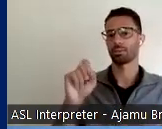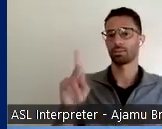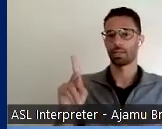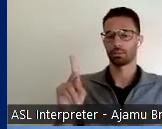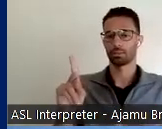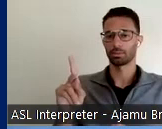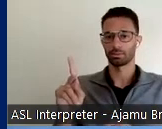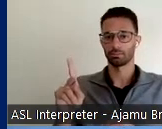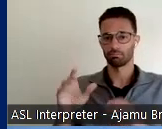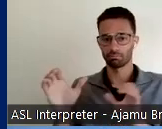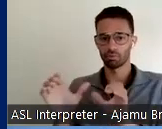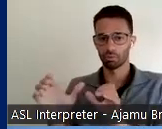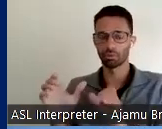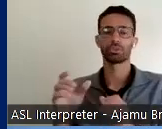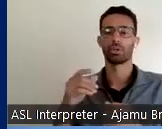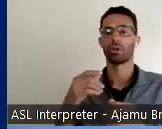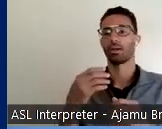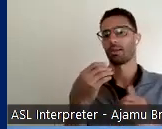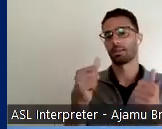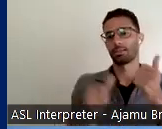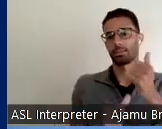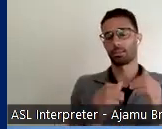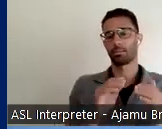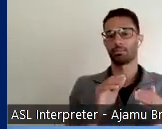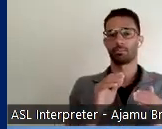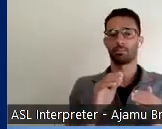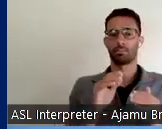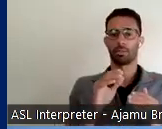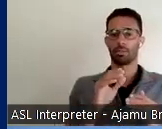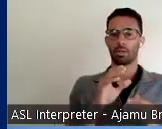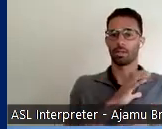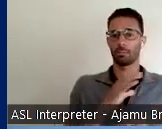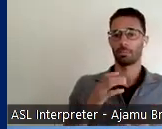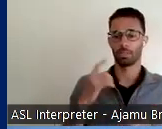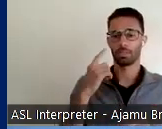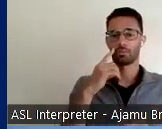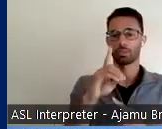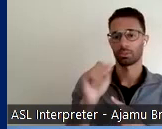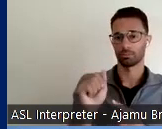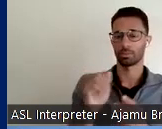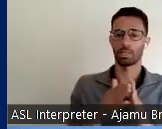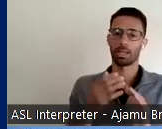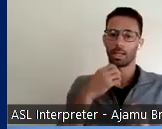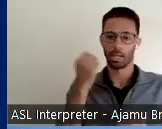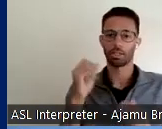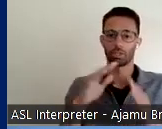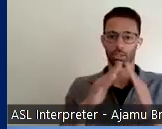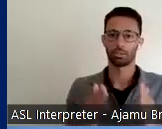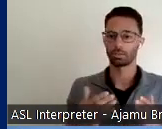the Disability and Agency Community Living Committee. And I just wanted